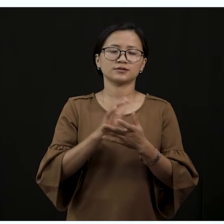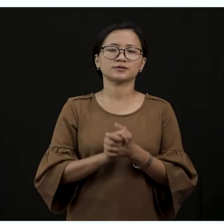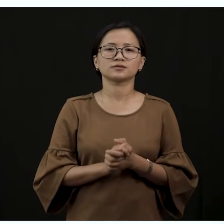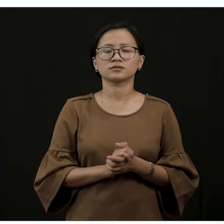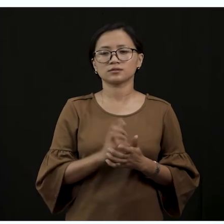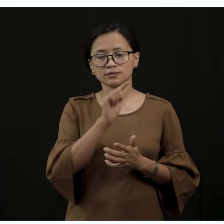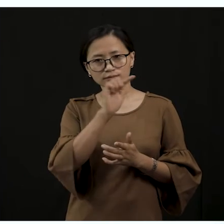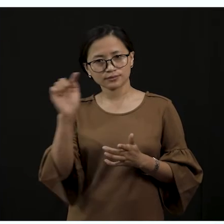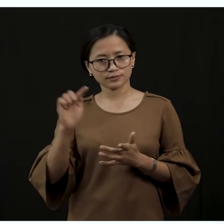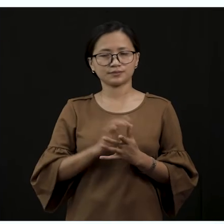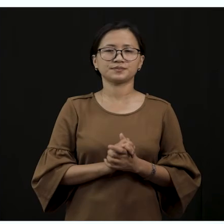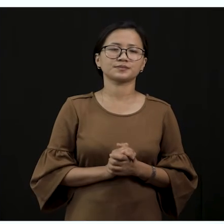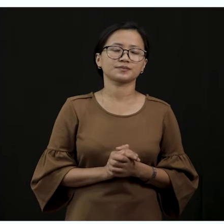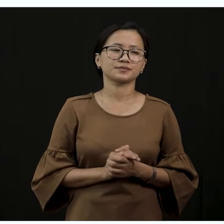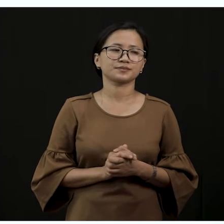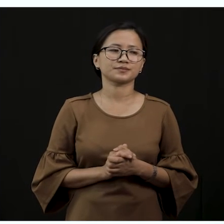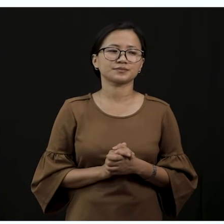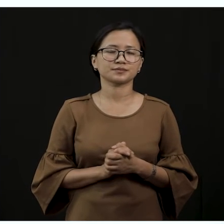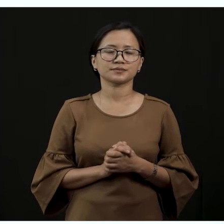S-L-A-N-T-I-N-G, slanting.